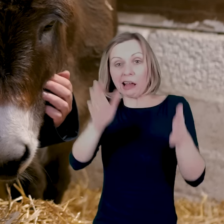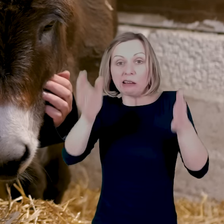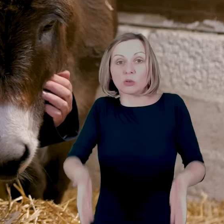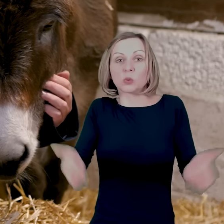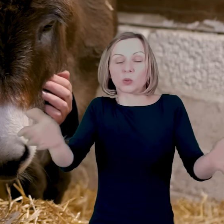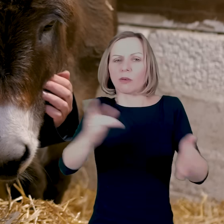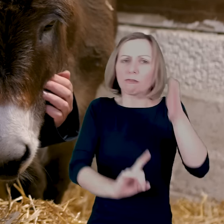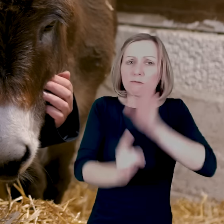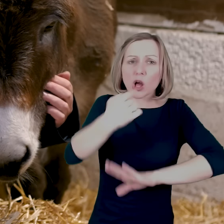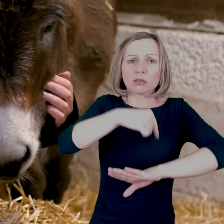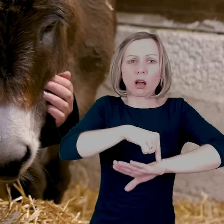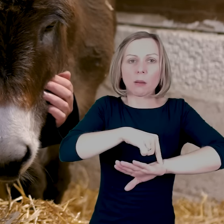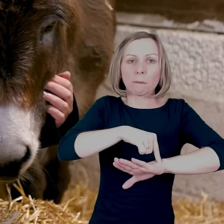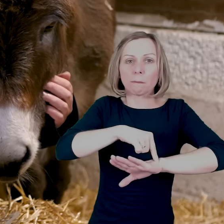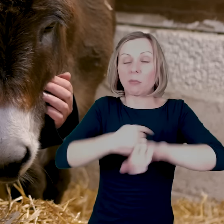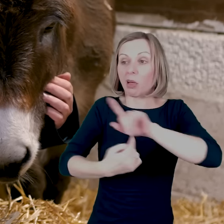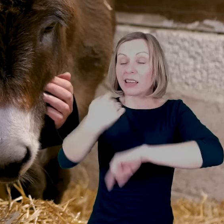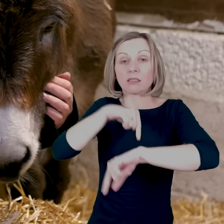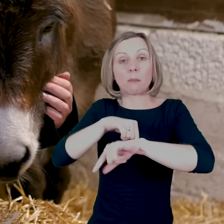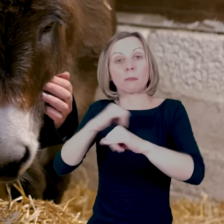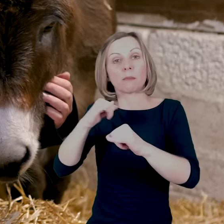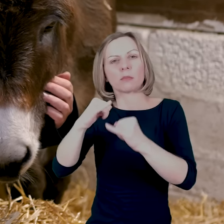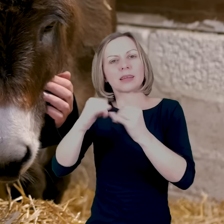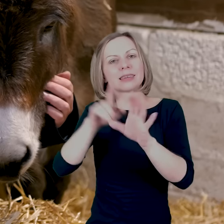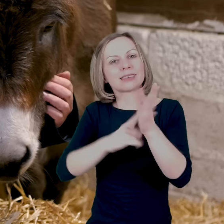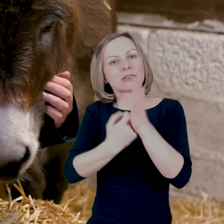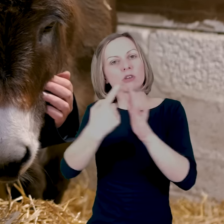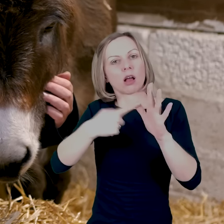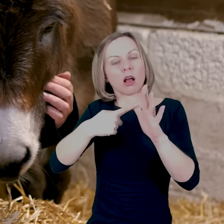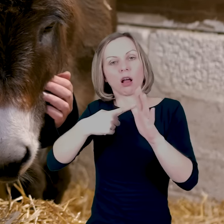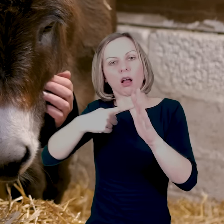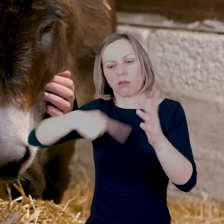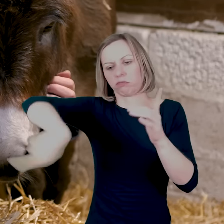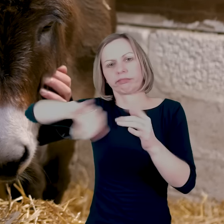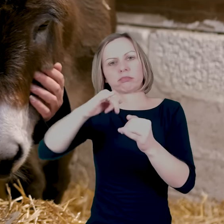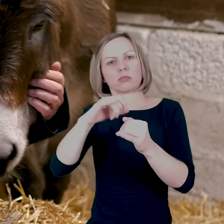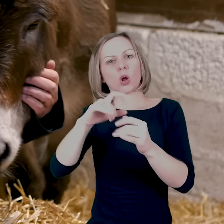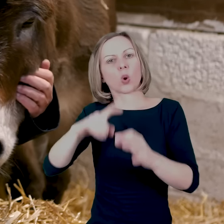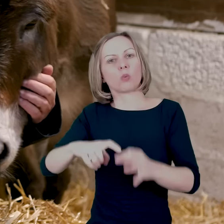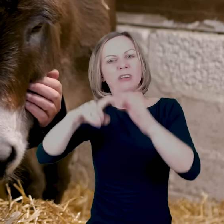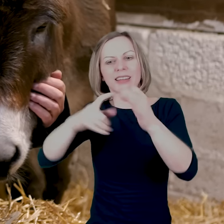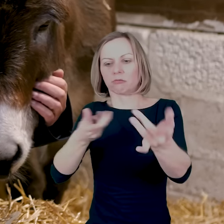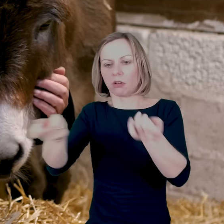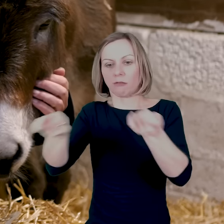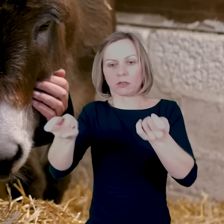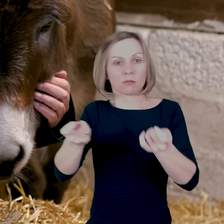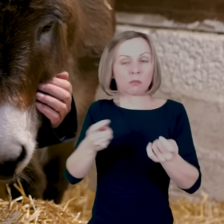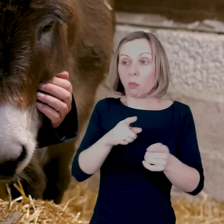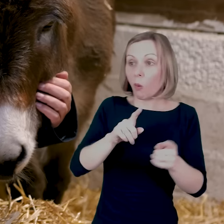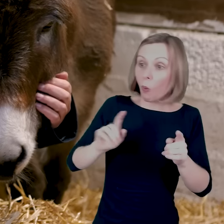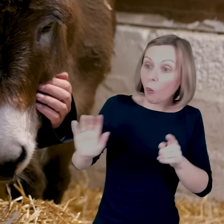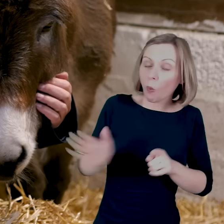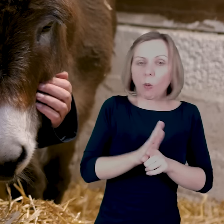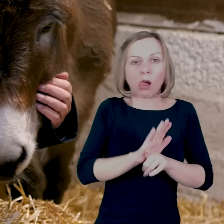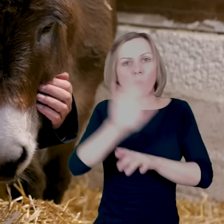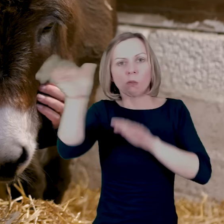and was taken while Quirinius was governor of Syria. All went to their own towns to be registered. Joseph also went